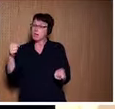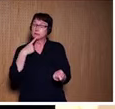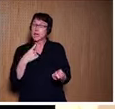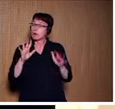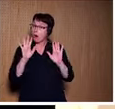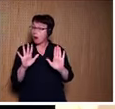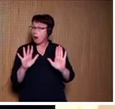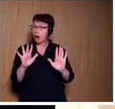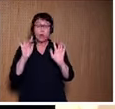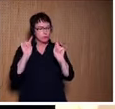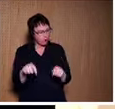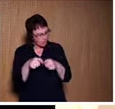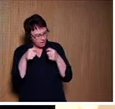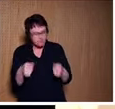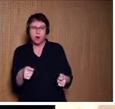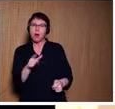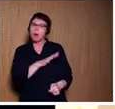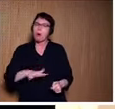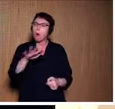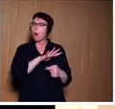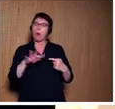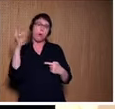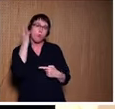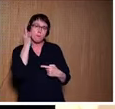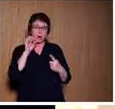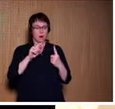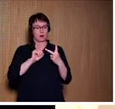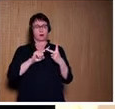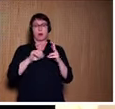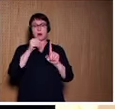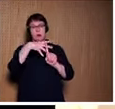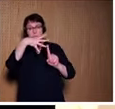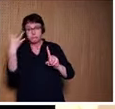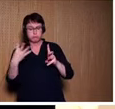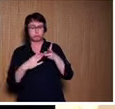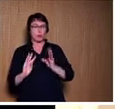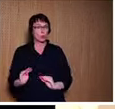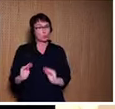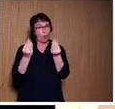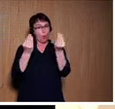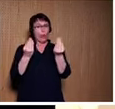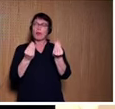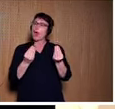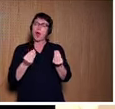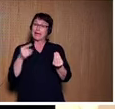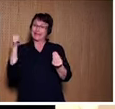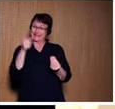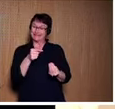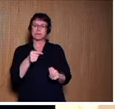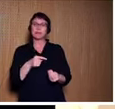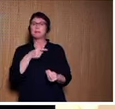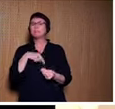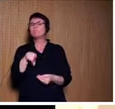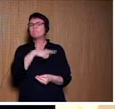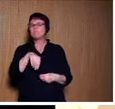equality among women, LGBTIQ plus people, and young people are forms of gender